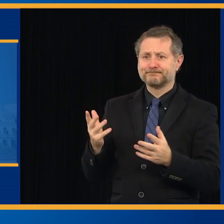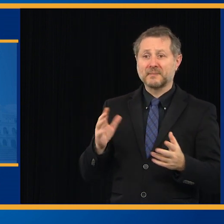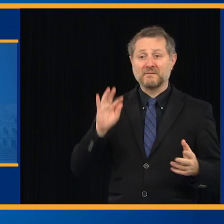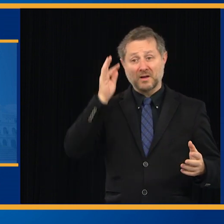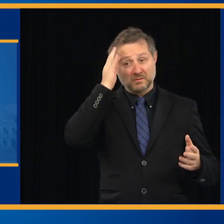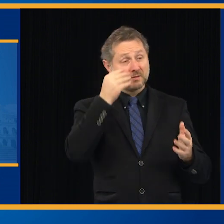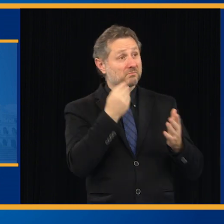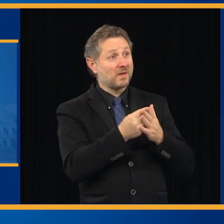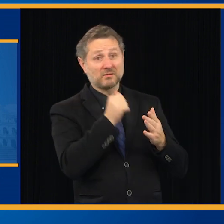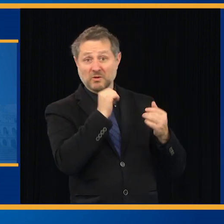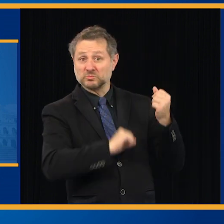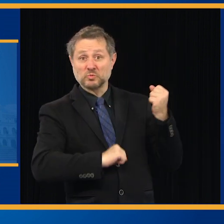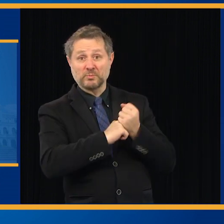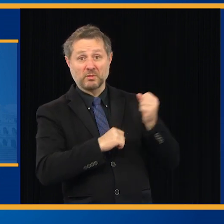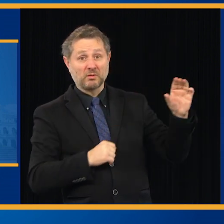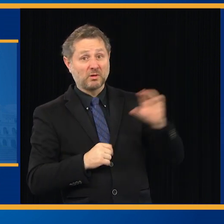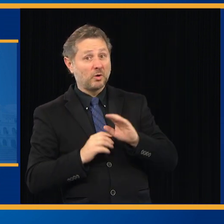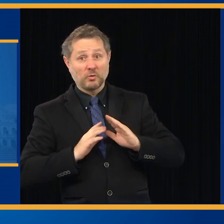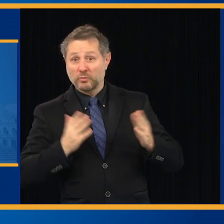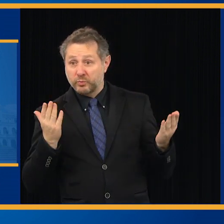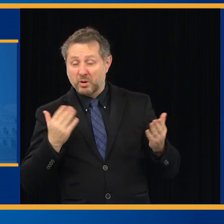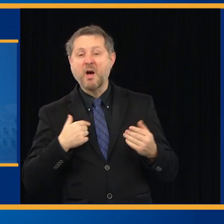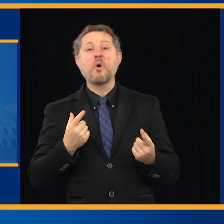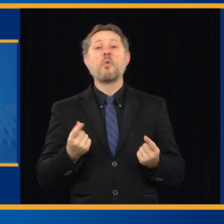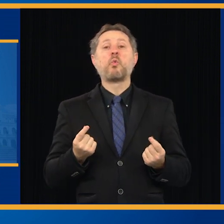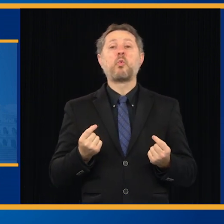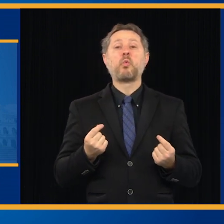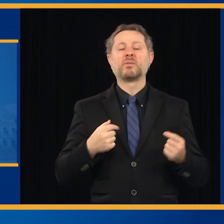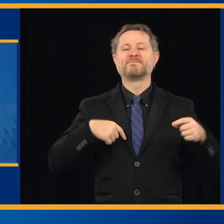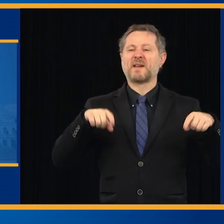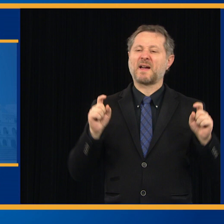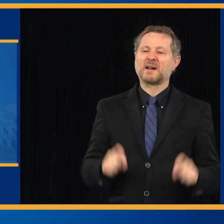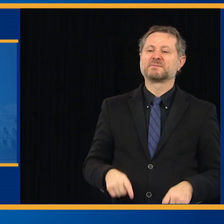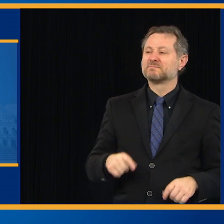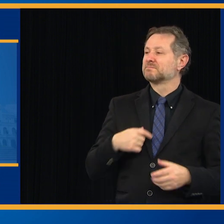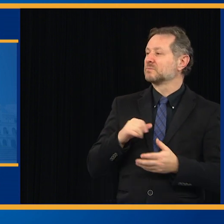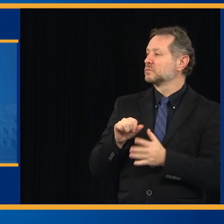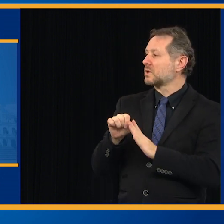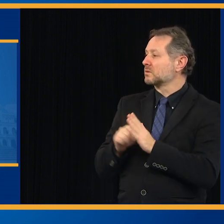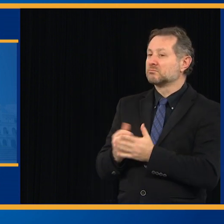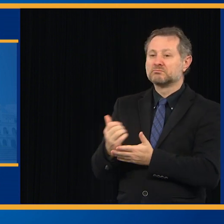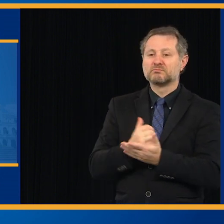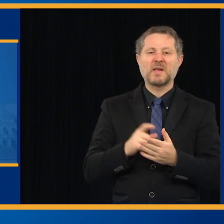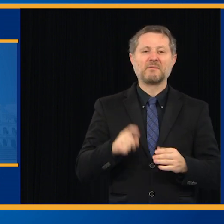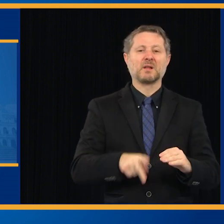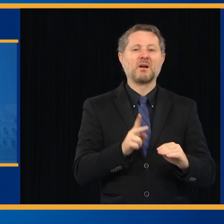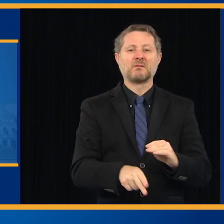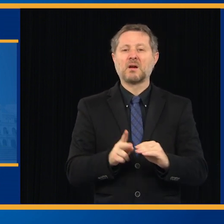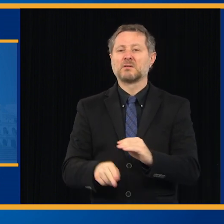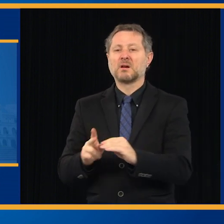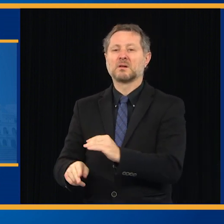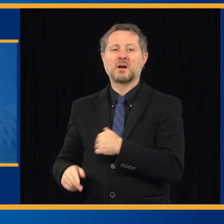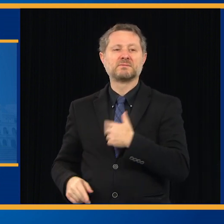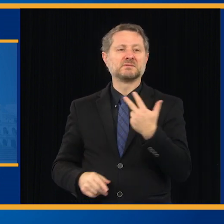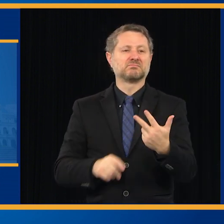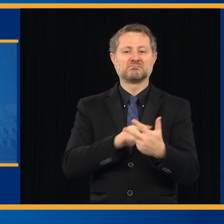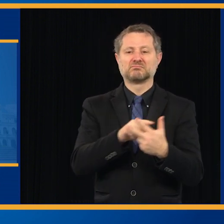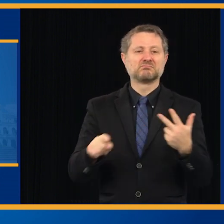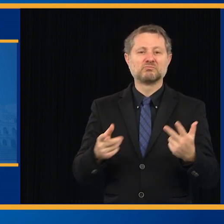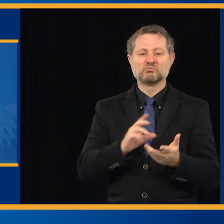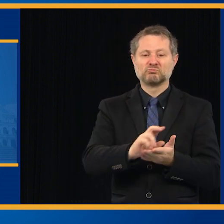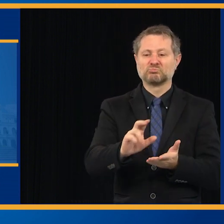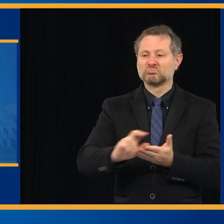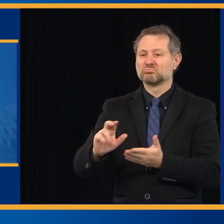doesn't help the states, then you're forcing the states to cut funding, and the places where